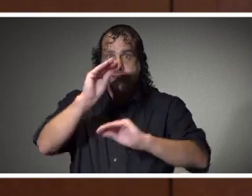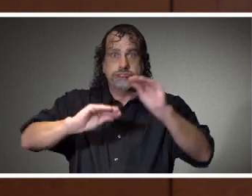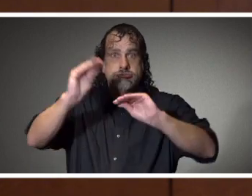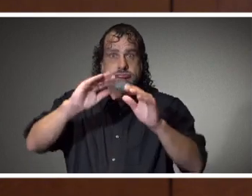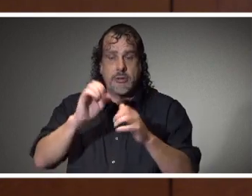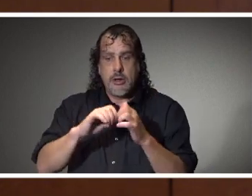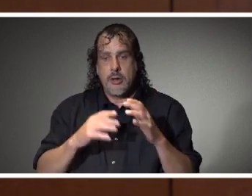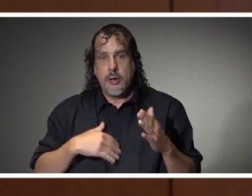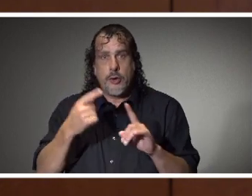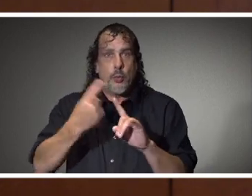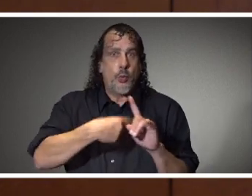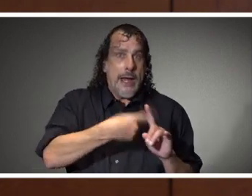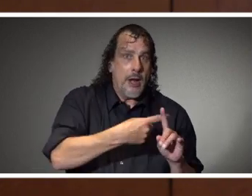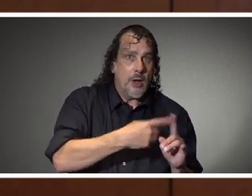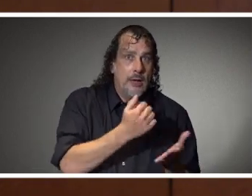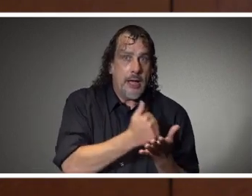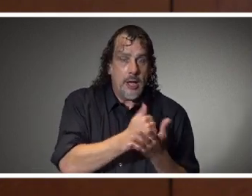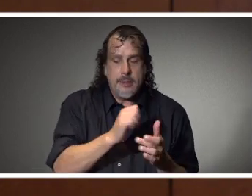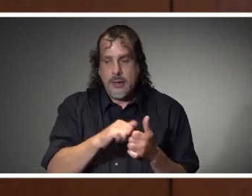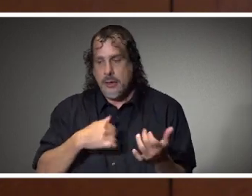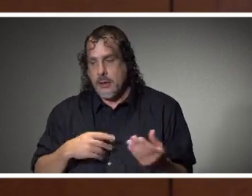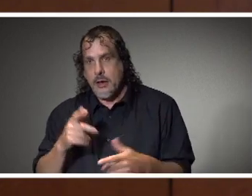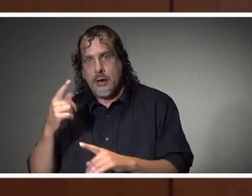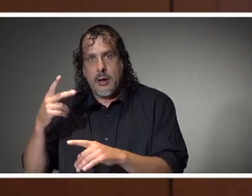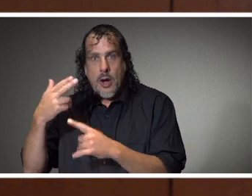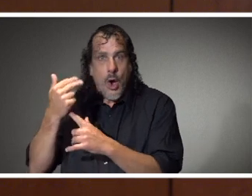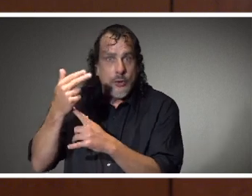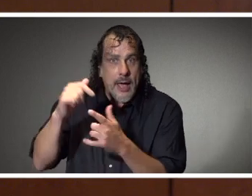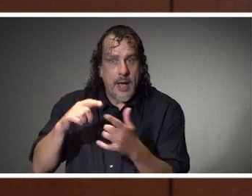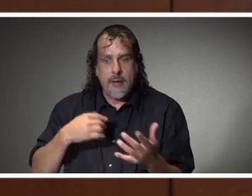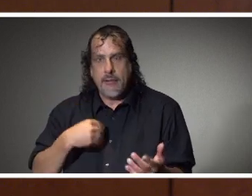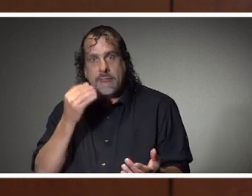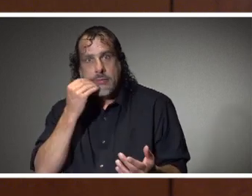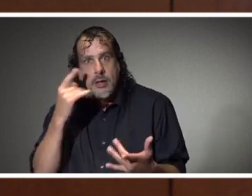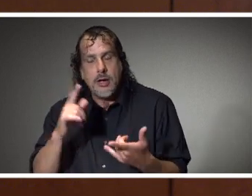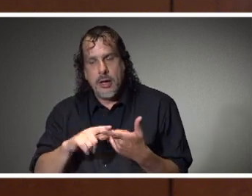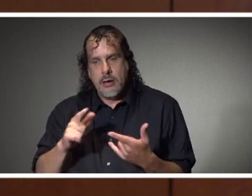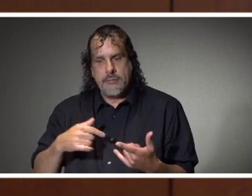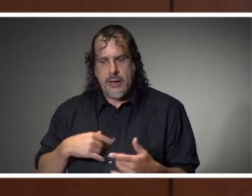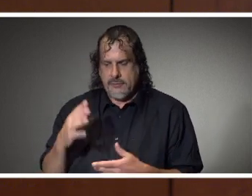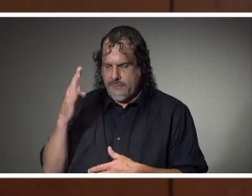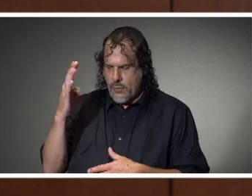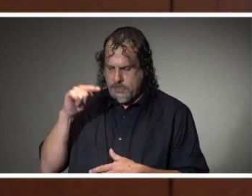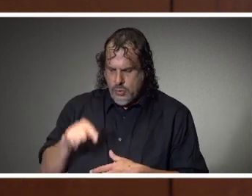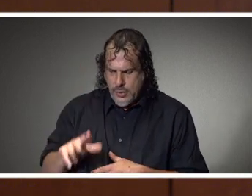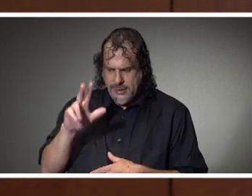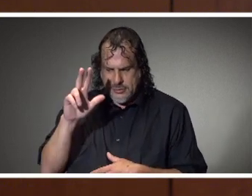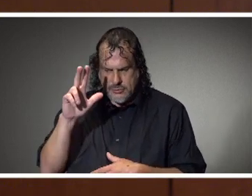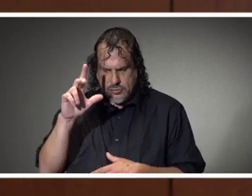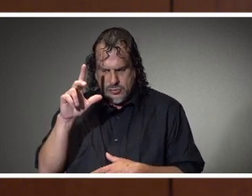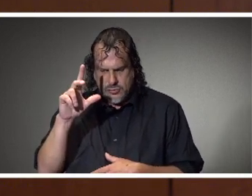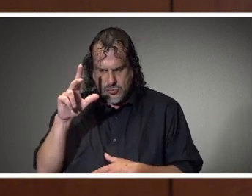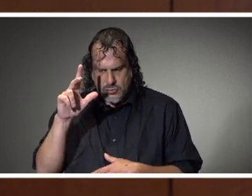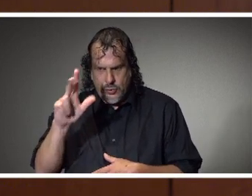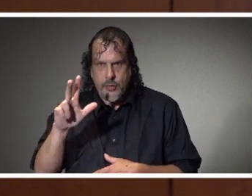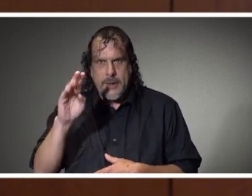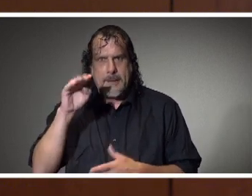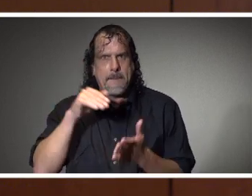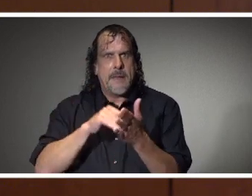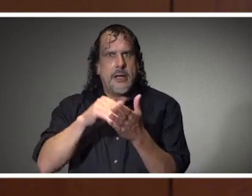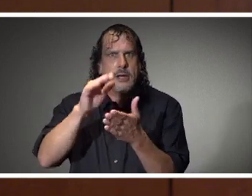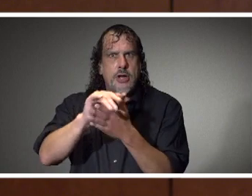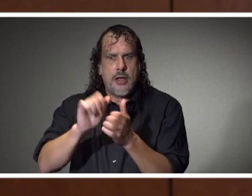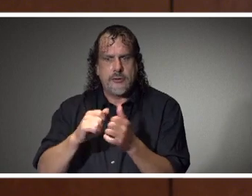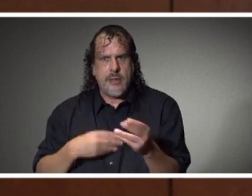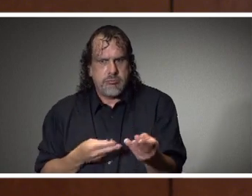assistance, replacement, and lodging expense, that is $4.3 million have been acquisitioned and given out to those survivors